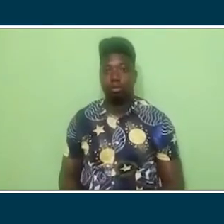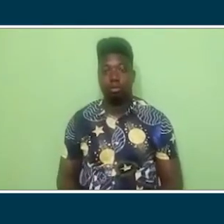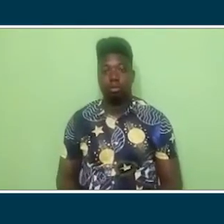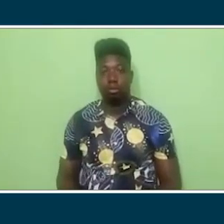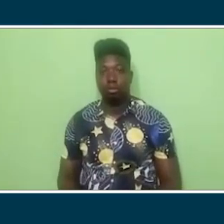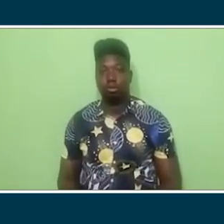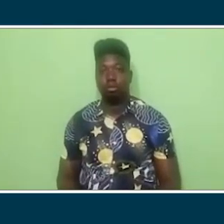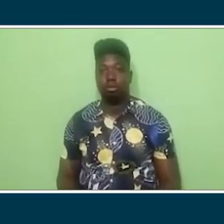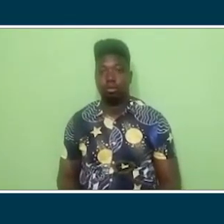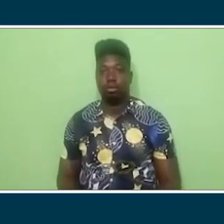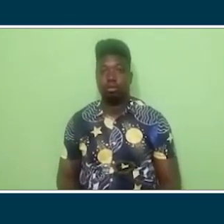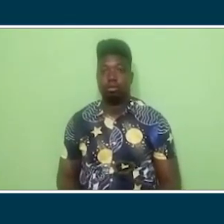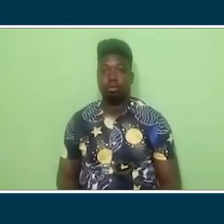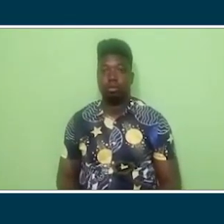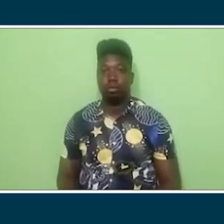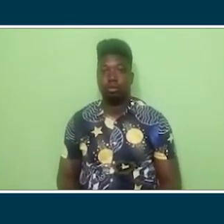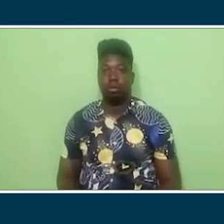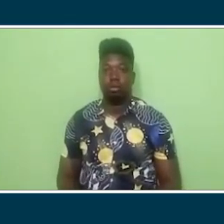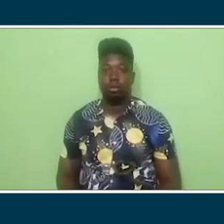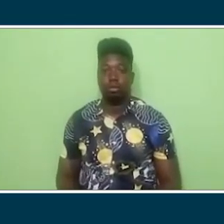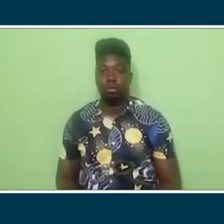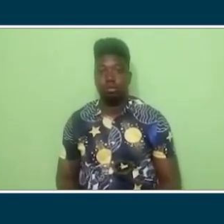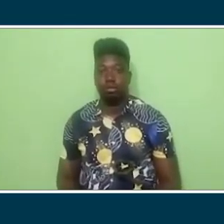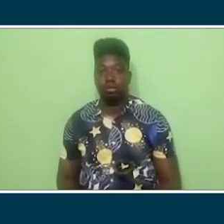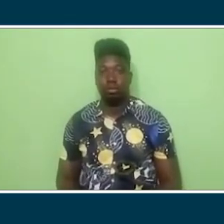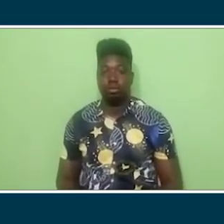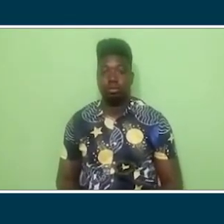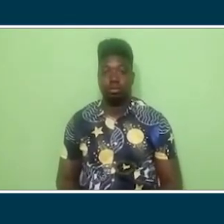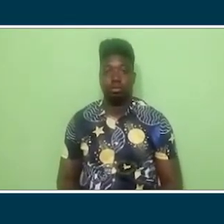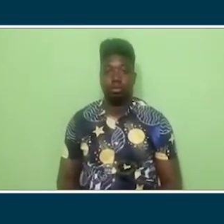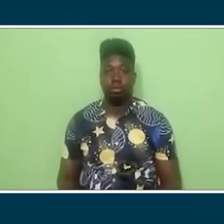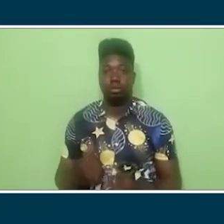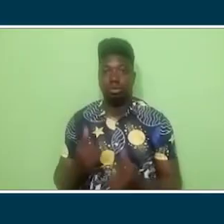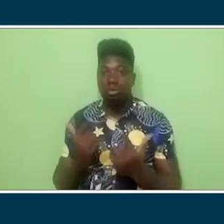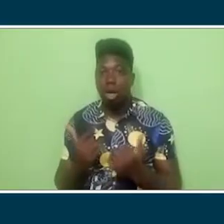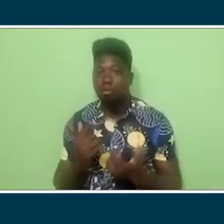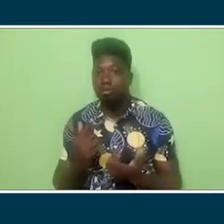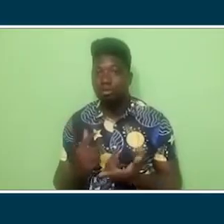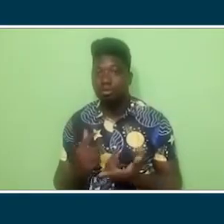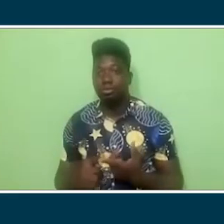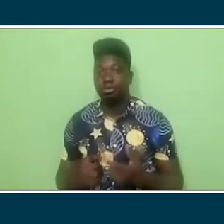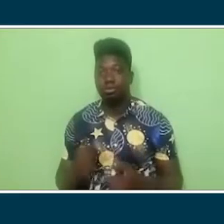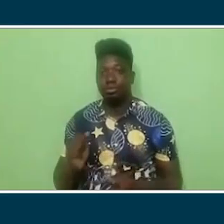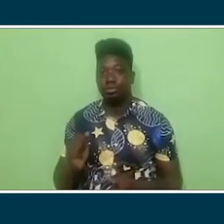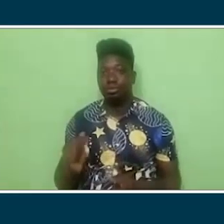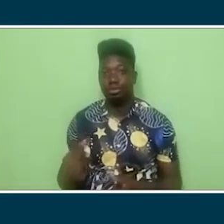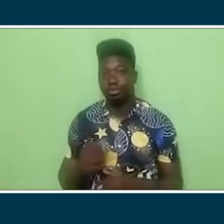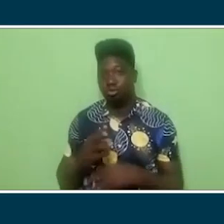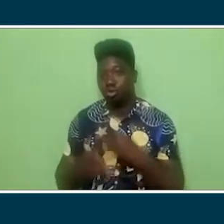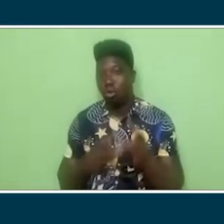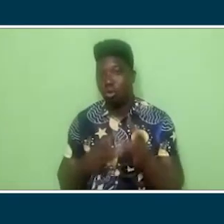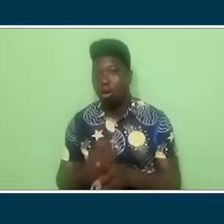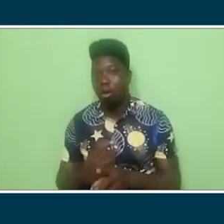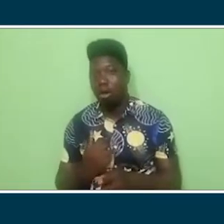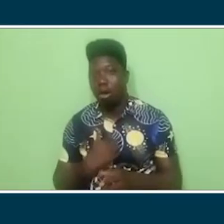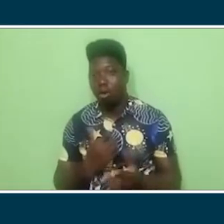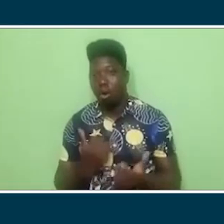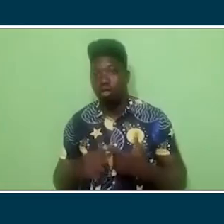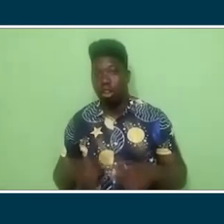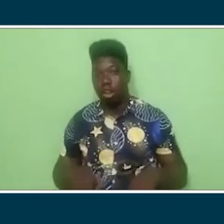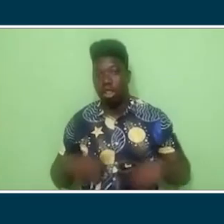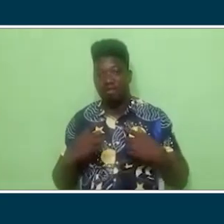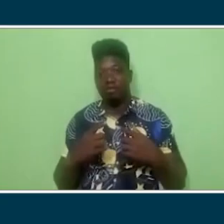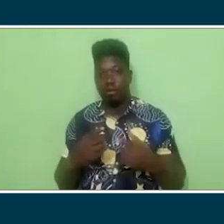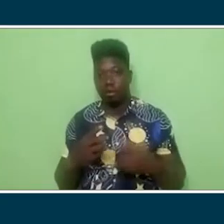I bring popcorn? You can come too, yeah. Okay. The world that I want to live in and the world that I'm working to